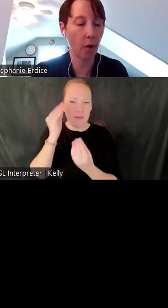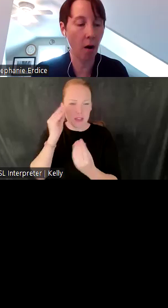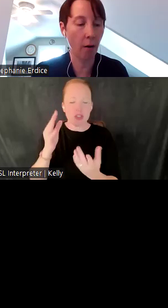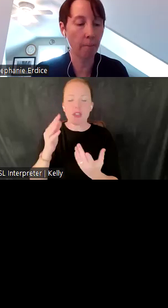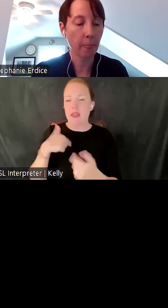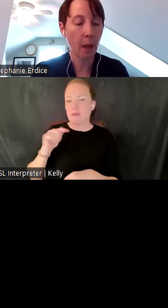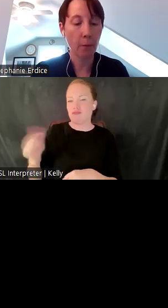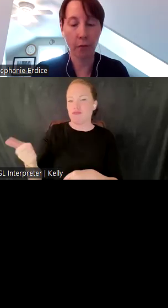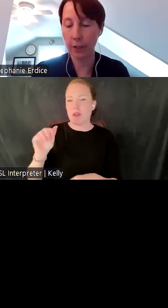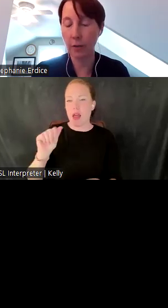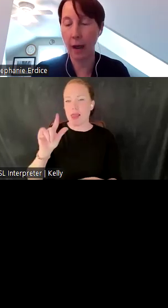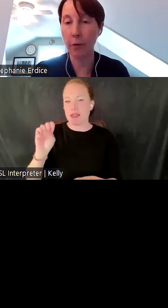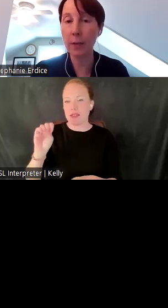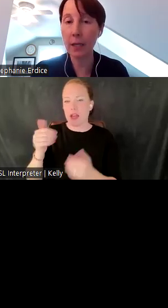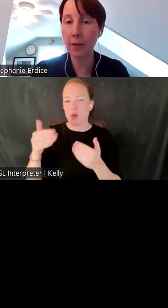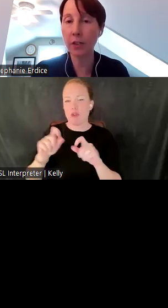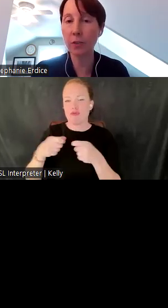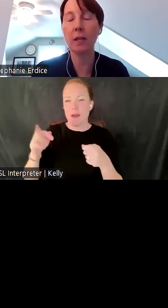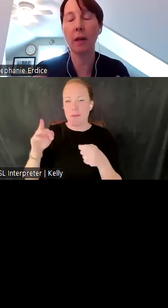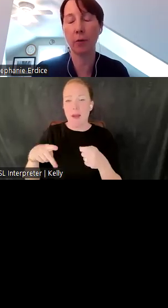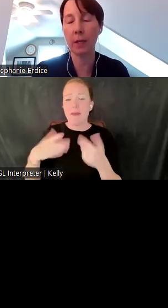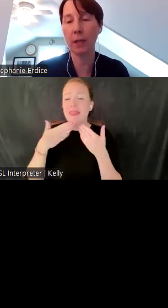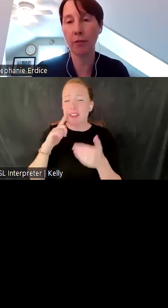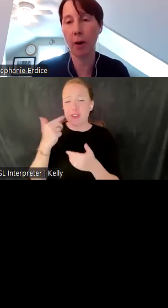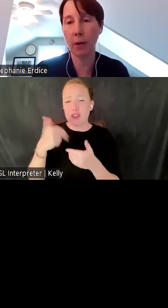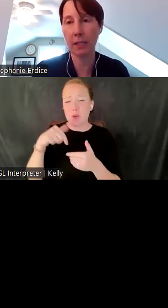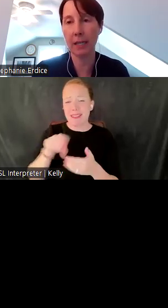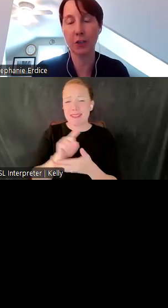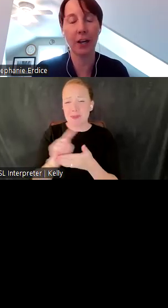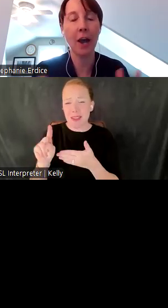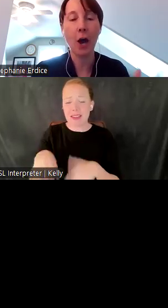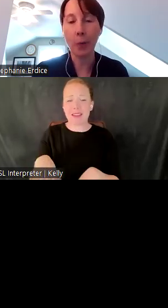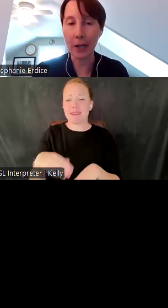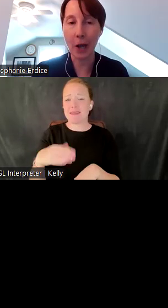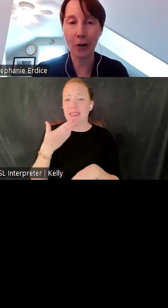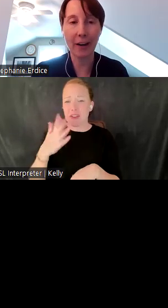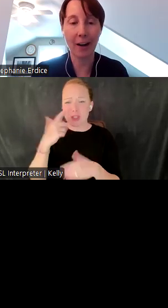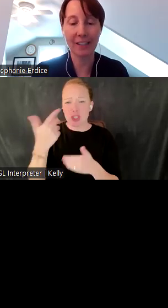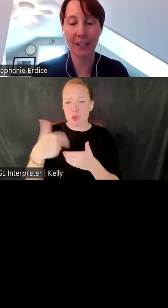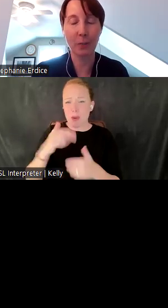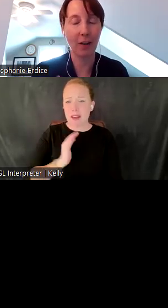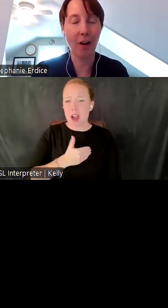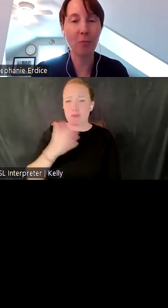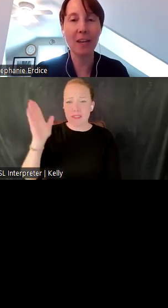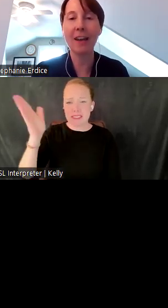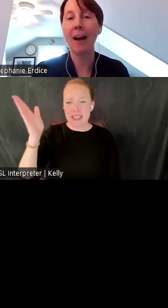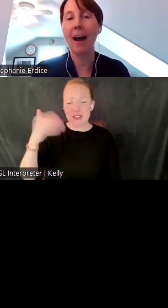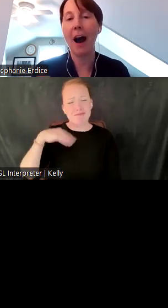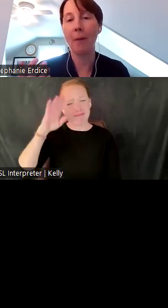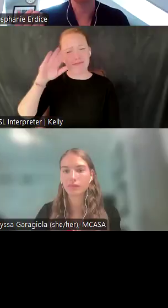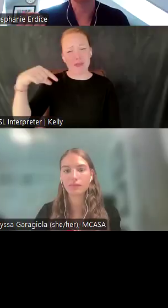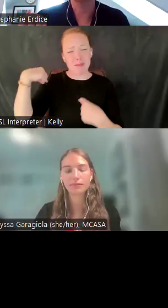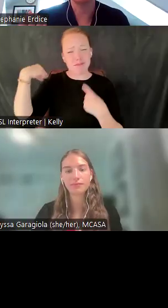want to thank you all before I do that for being here this week and for being here for our presentation. We know, like Anna said, it's been a long